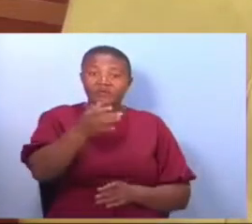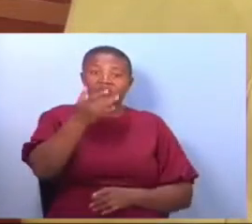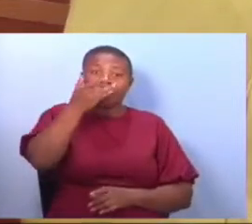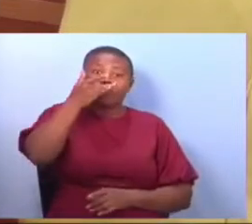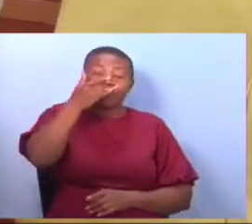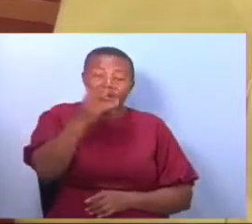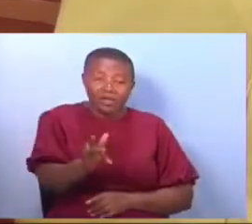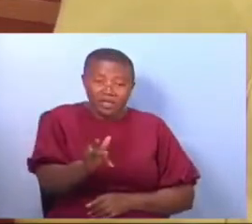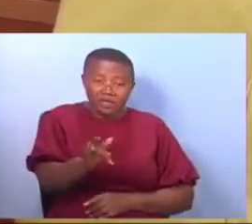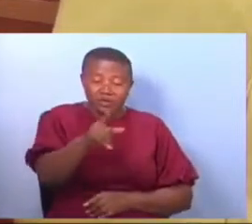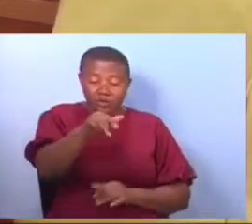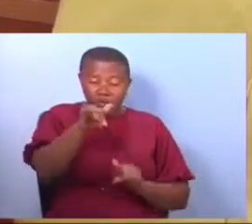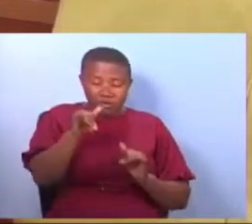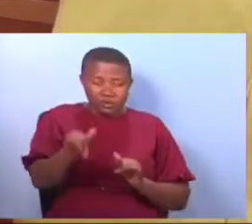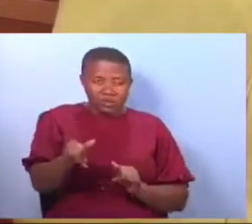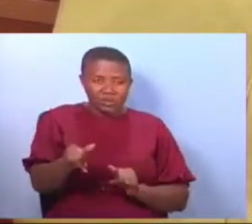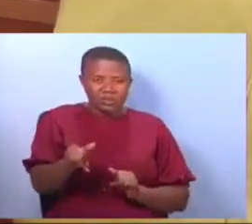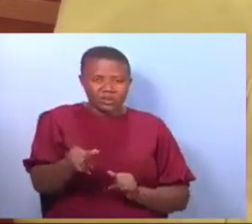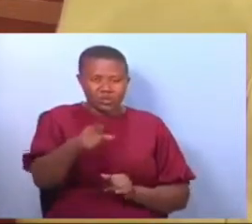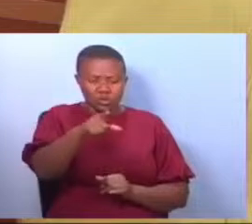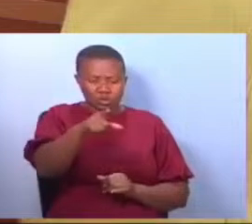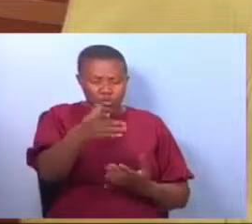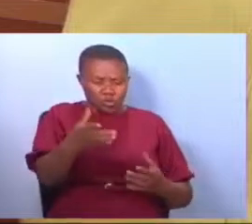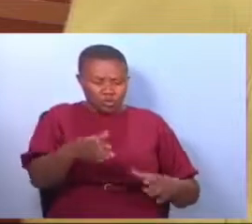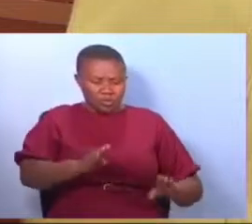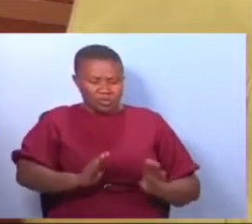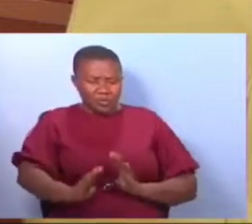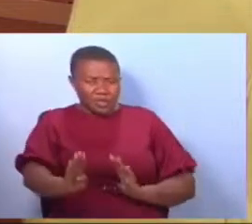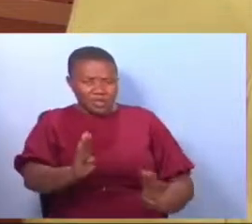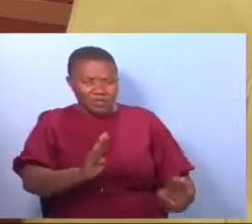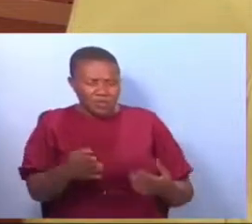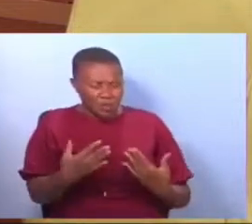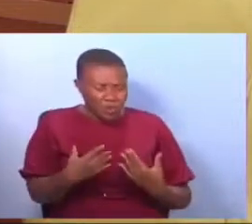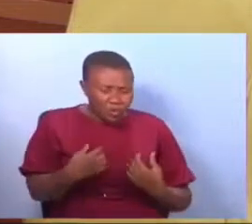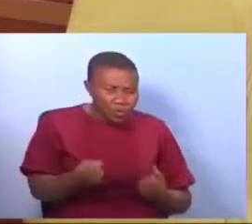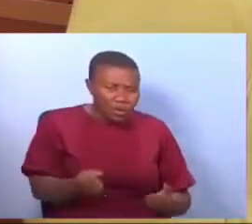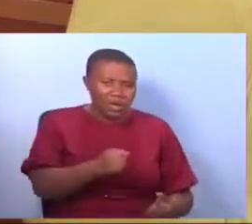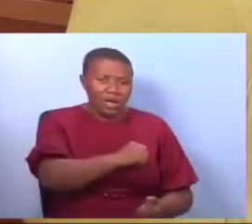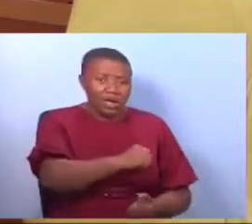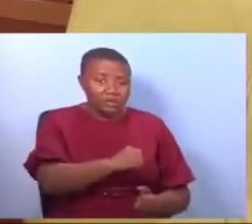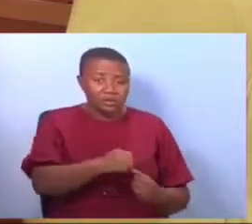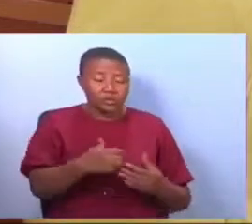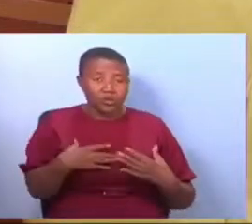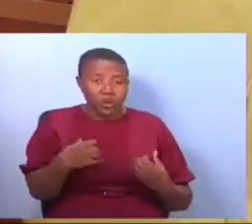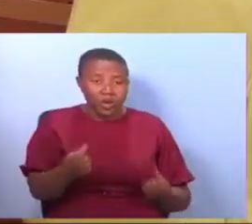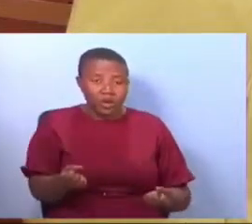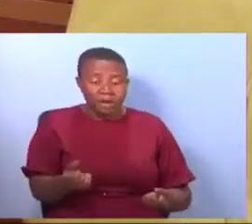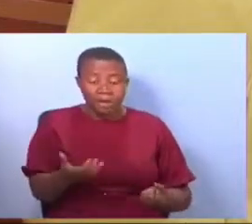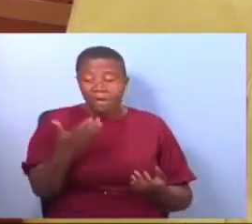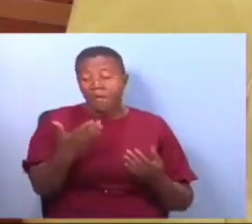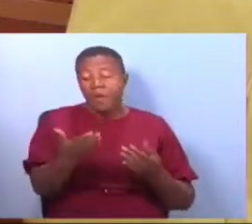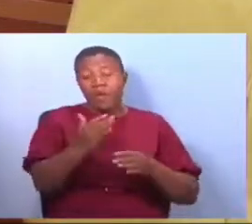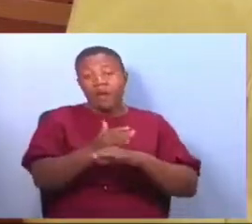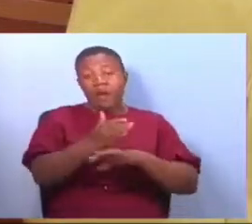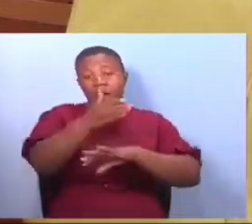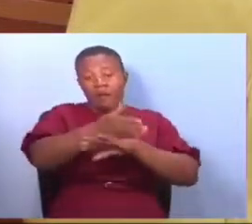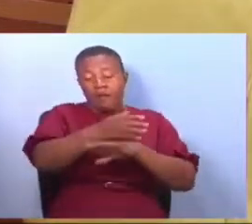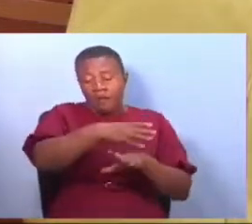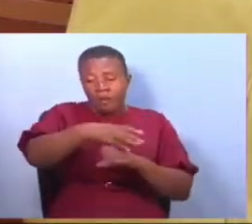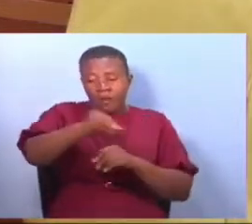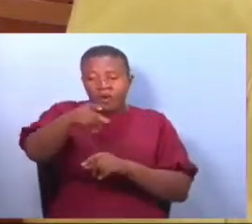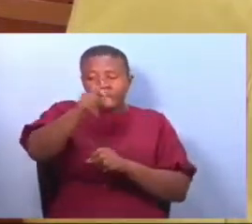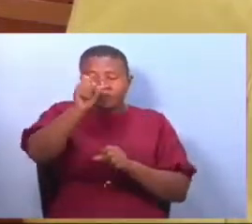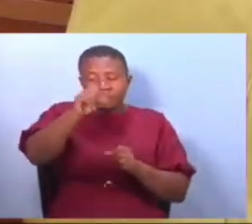term here, and you carry yourself very well, and you study studiously, you find yourself not only on a local stage, but in